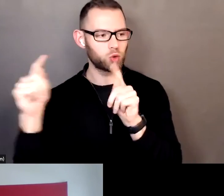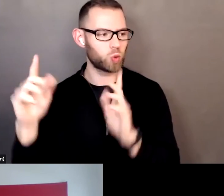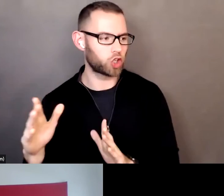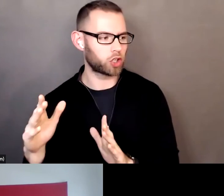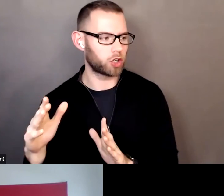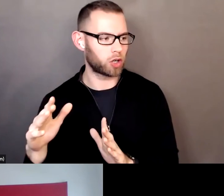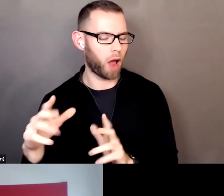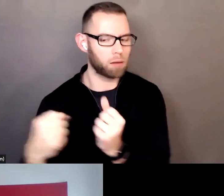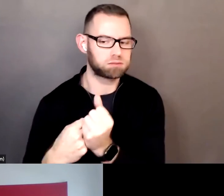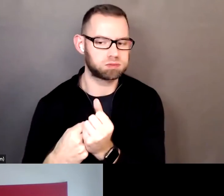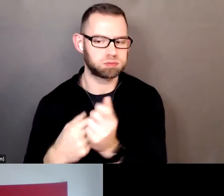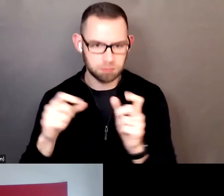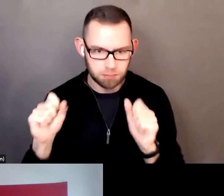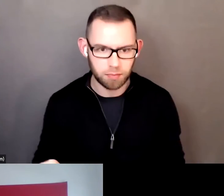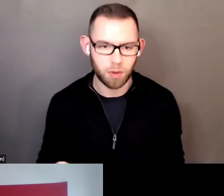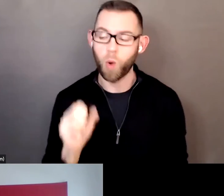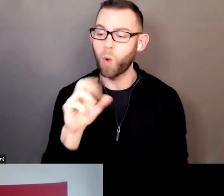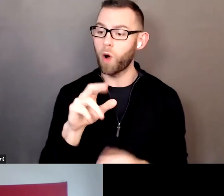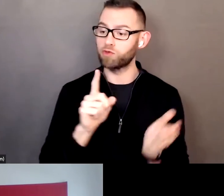have an appointment with a research librarian.